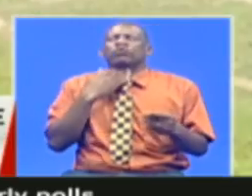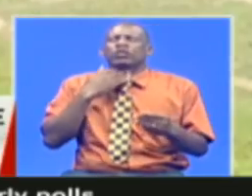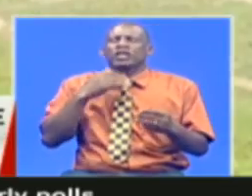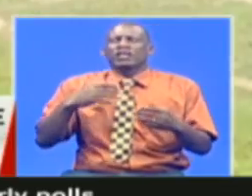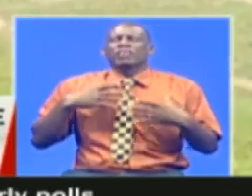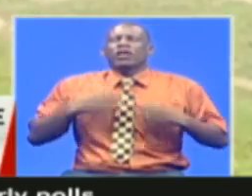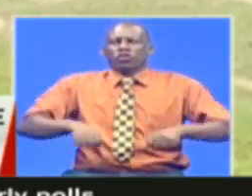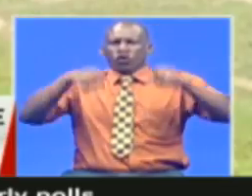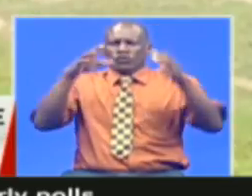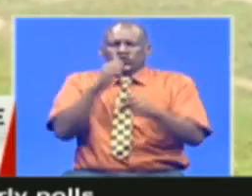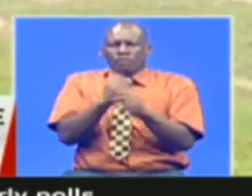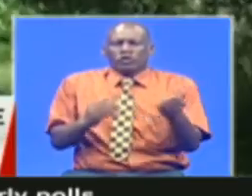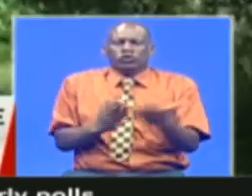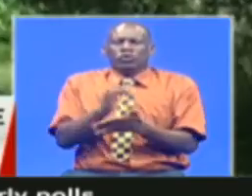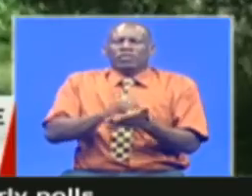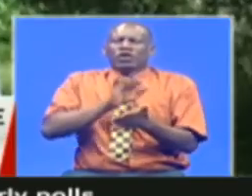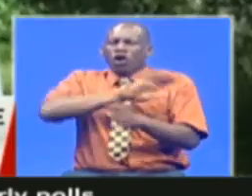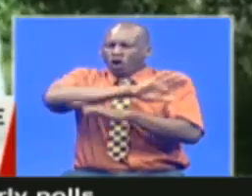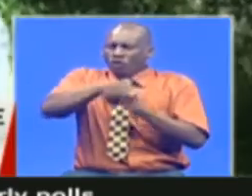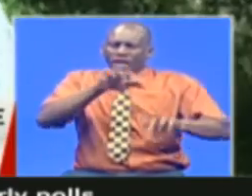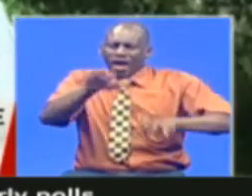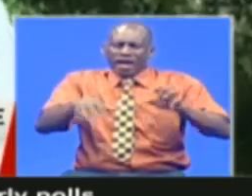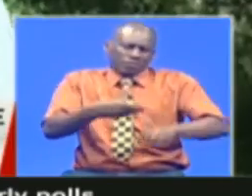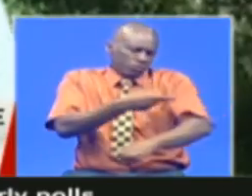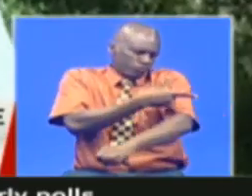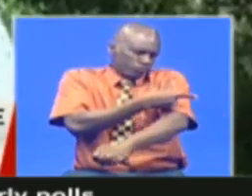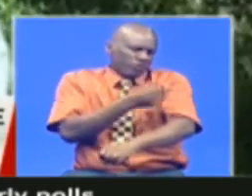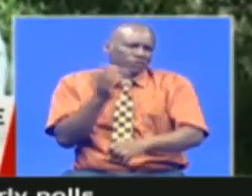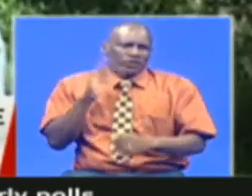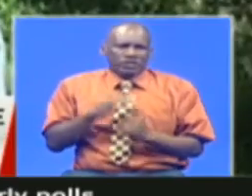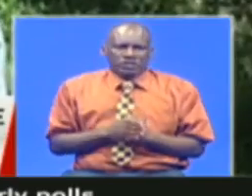livestock is vaccinated. So we requested them to